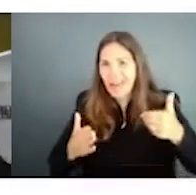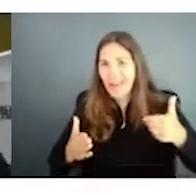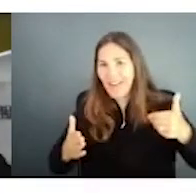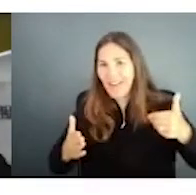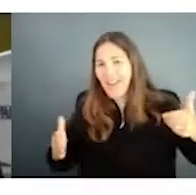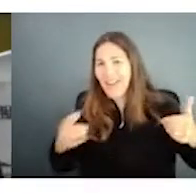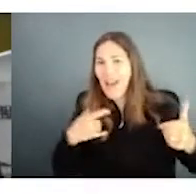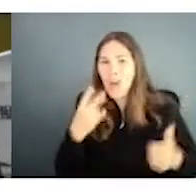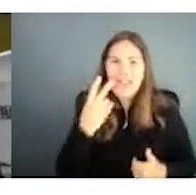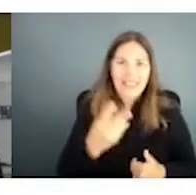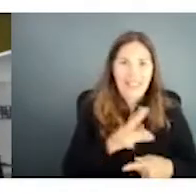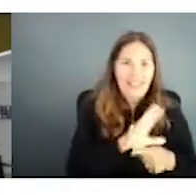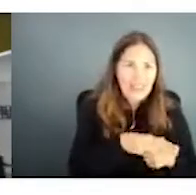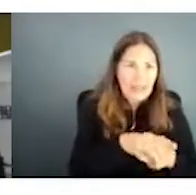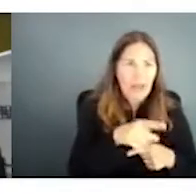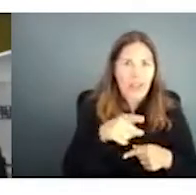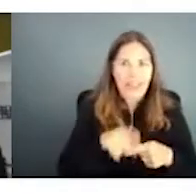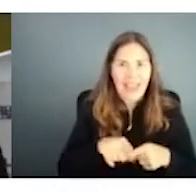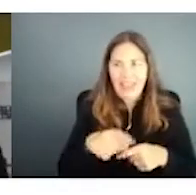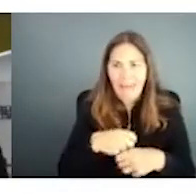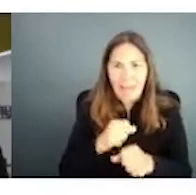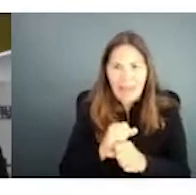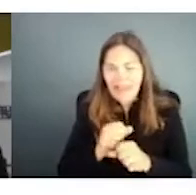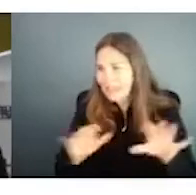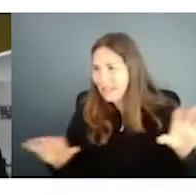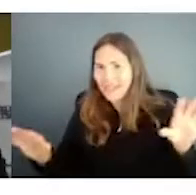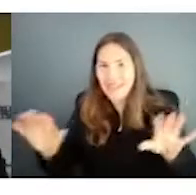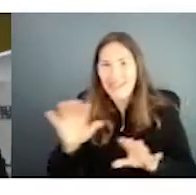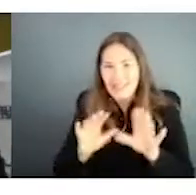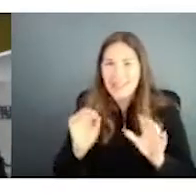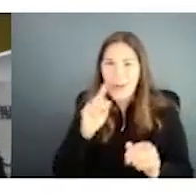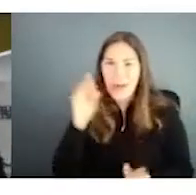the content that they're constantly consuming. So